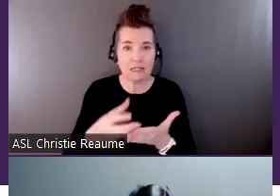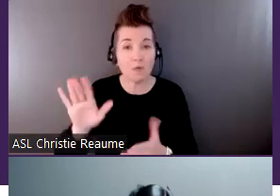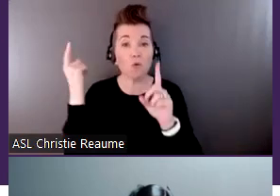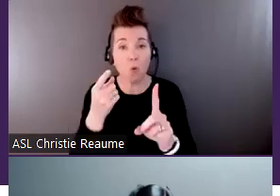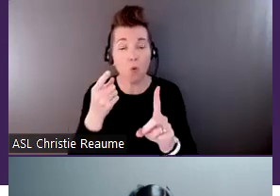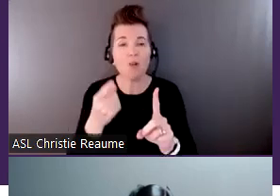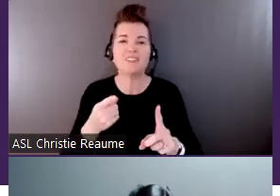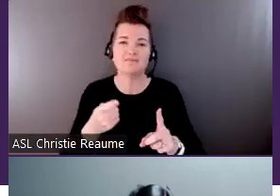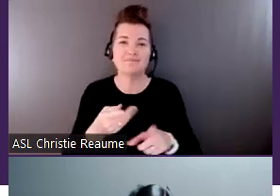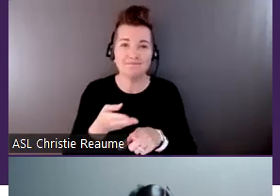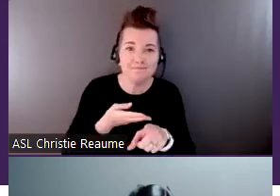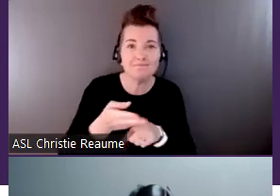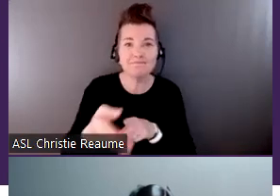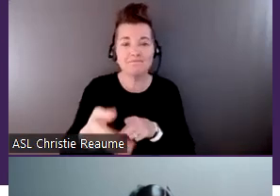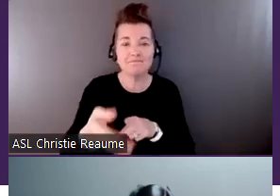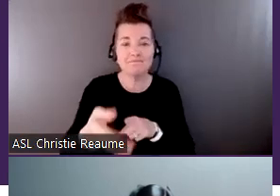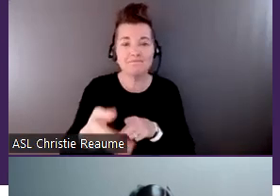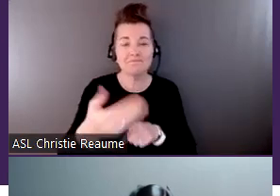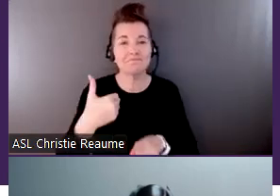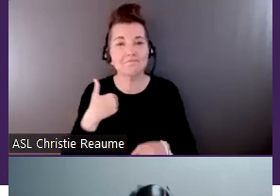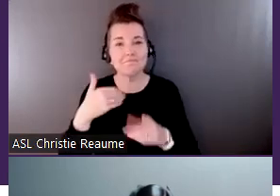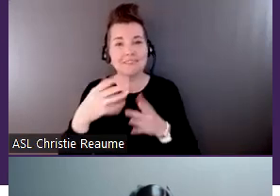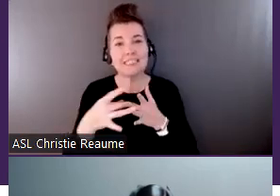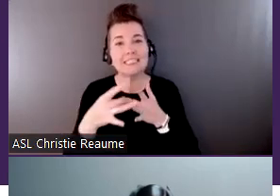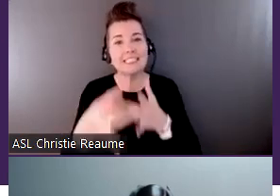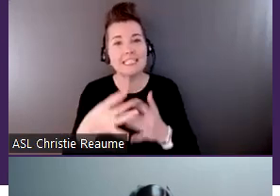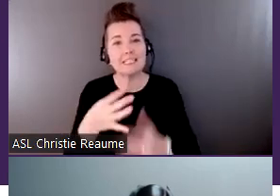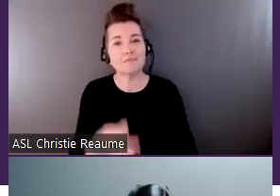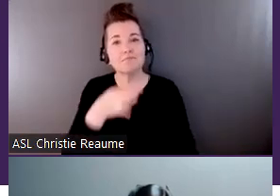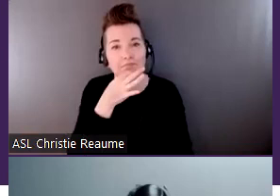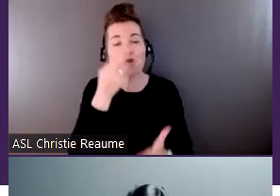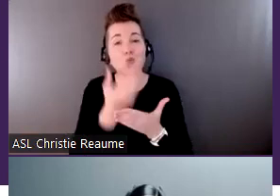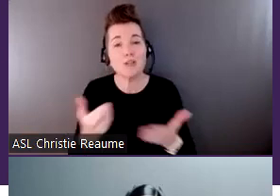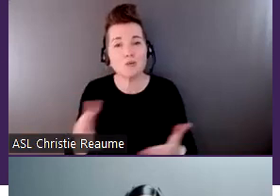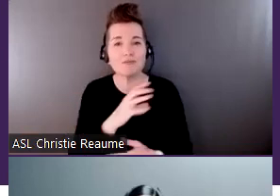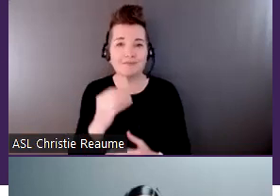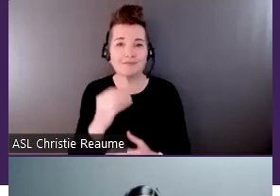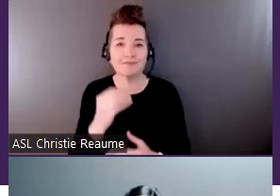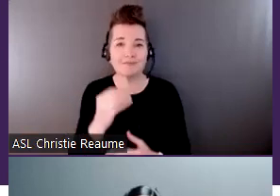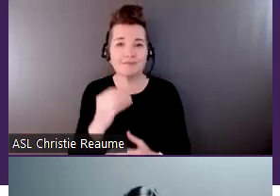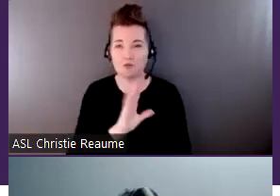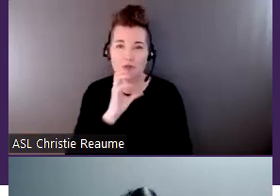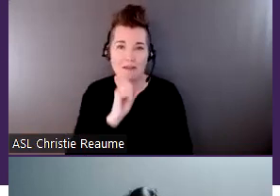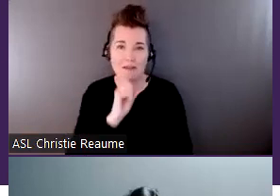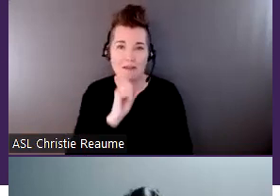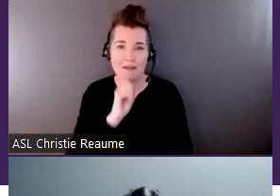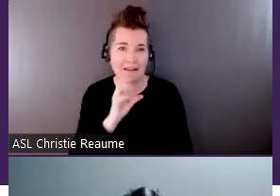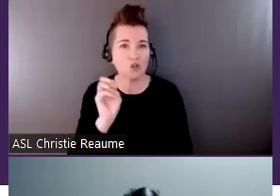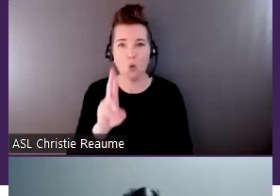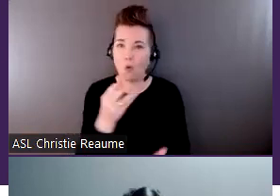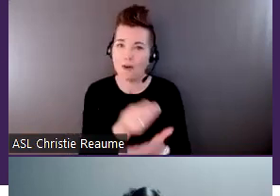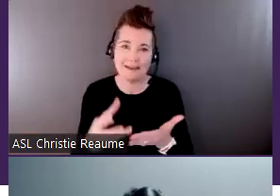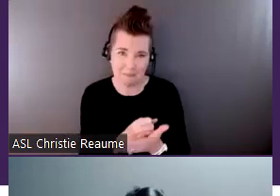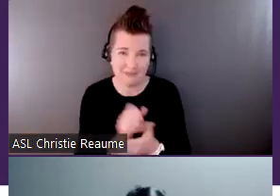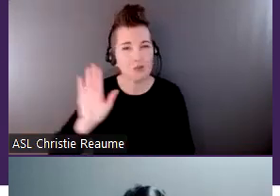leading expertise resources and information regardless of a people's agent income which gives us to her work that